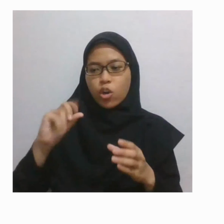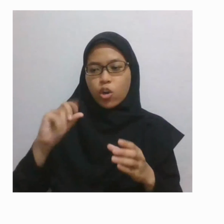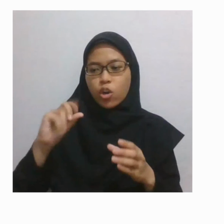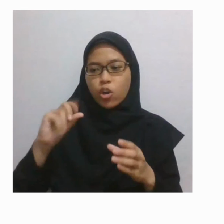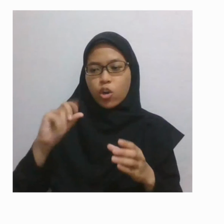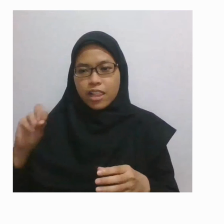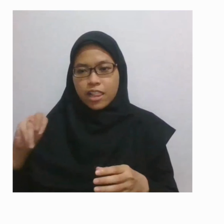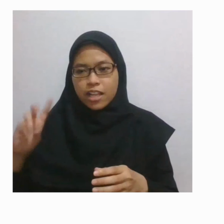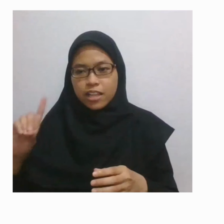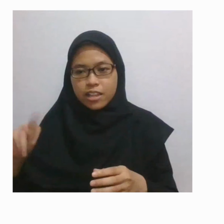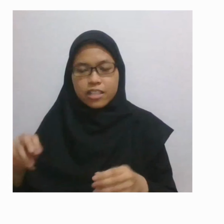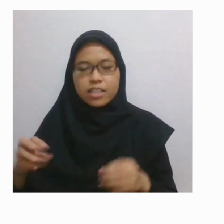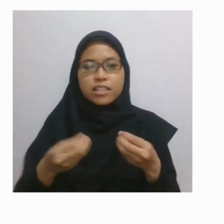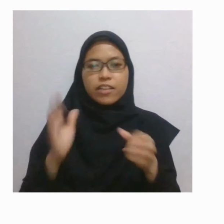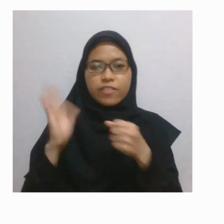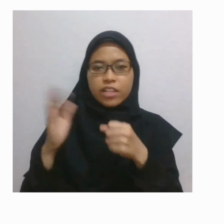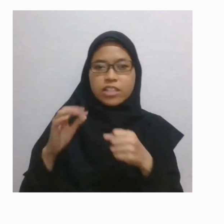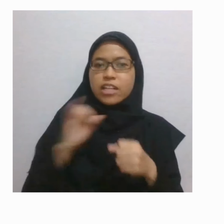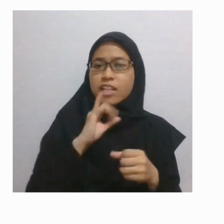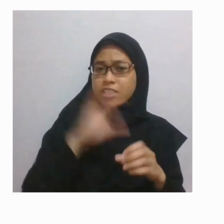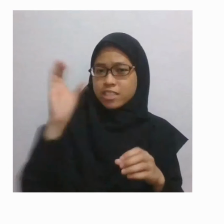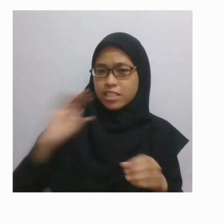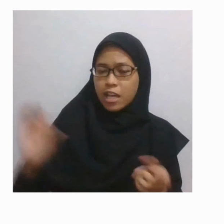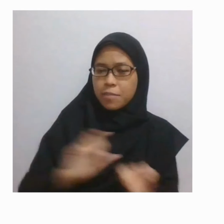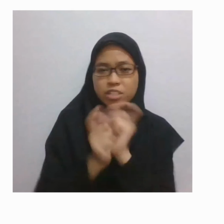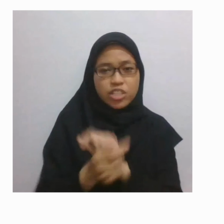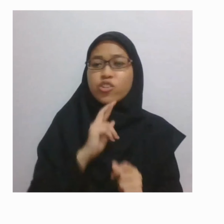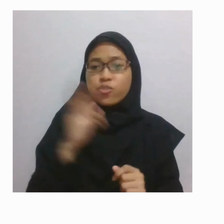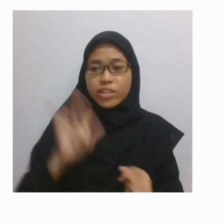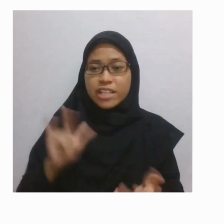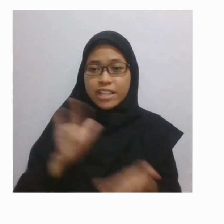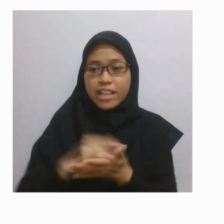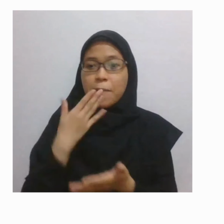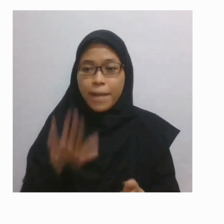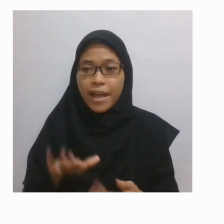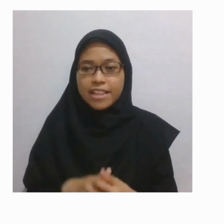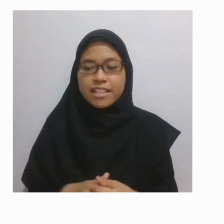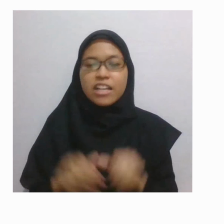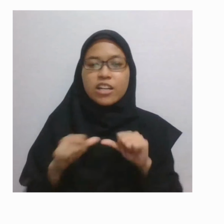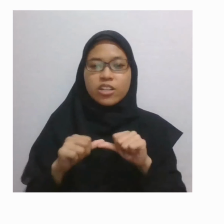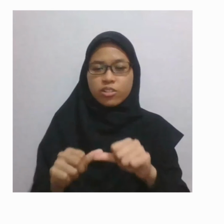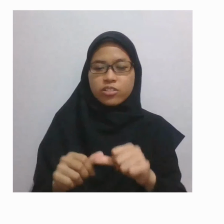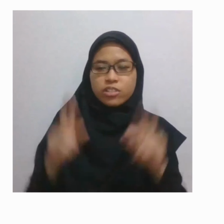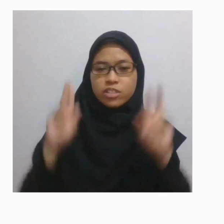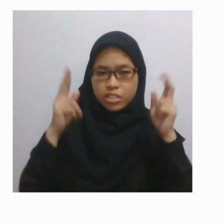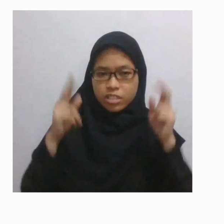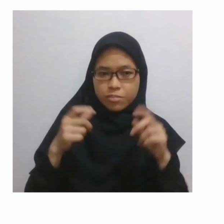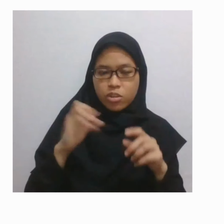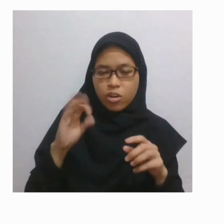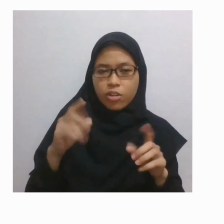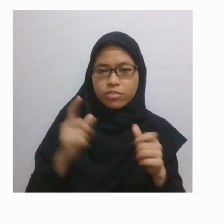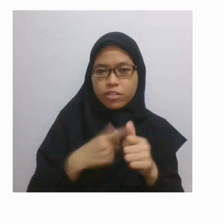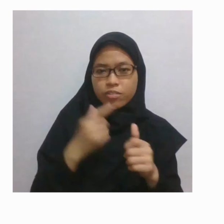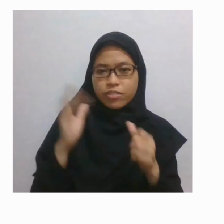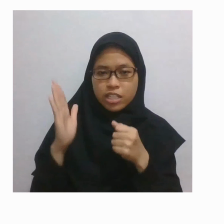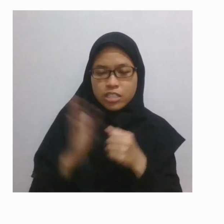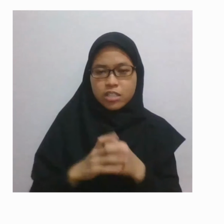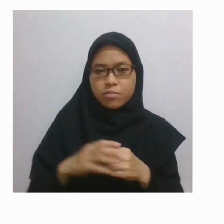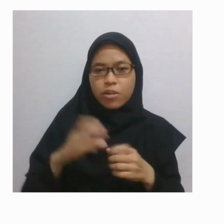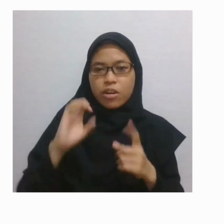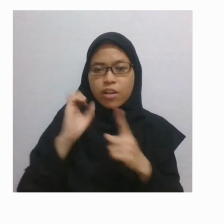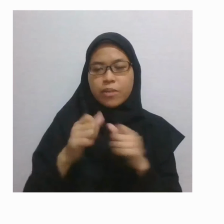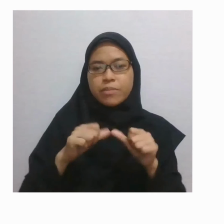gave a lecture about, is climate change really that bad? He continued the theme of the first lecture of environmental